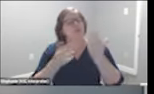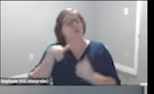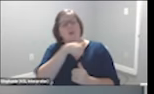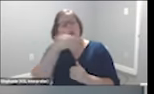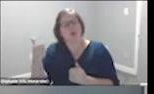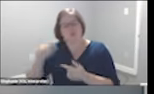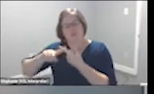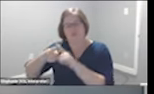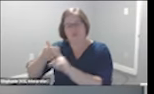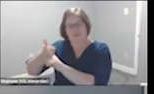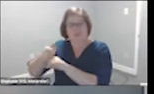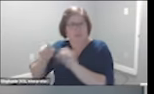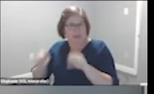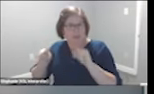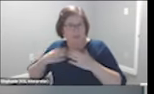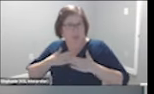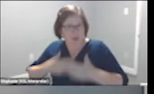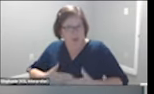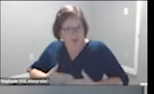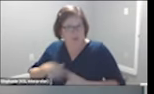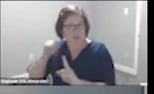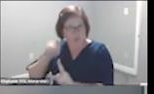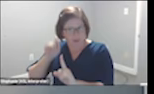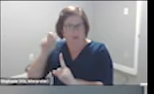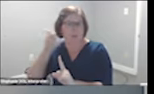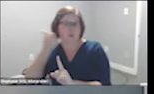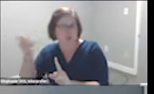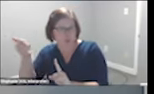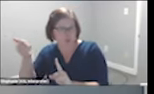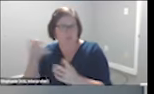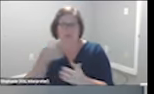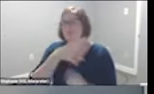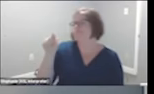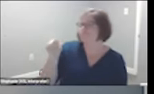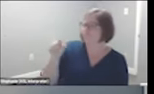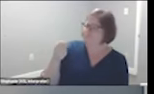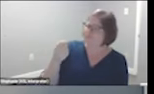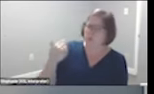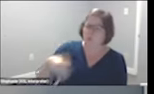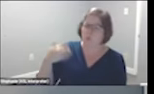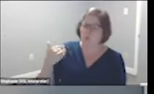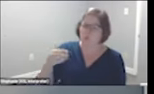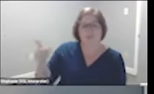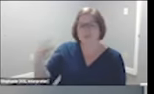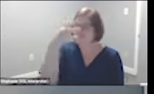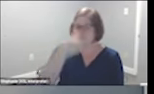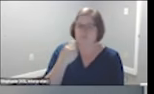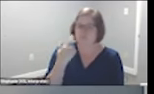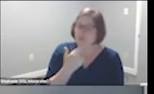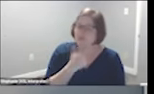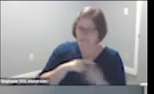labor in this sense and can point it out to them. Yeah. Because it's a lovely restaurant, but I want to check